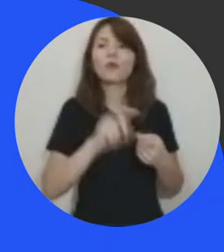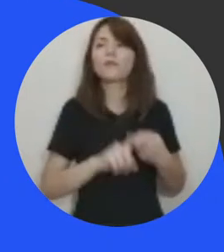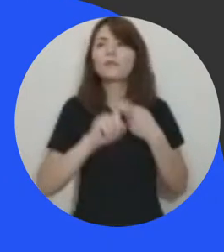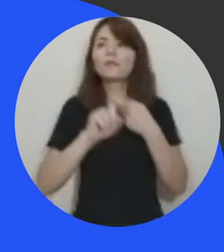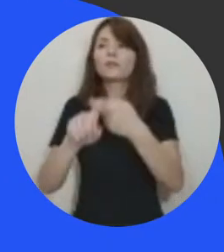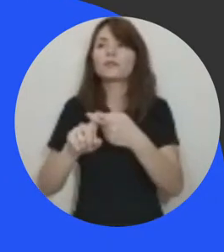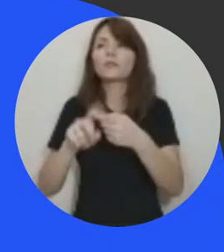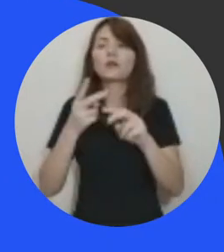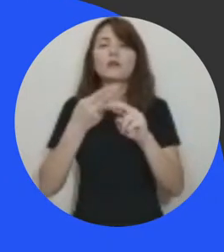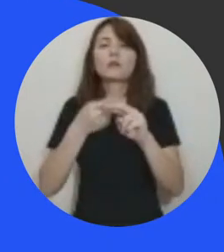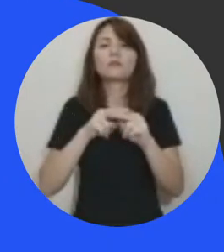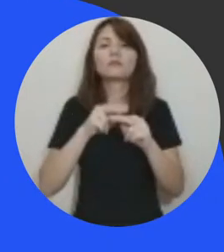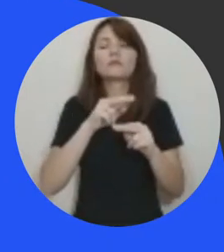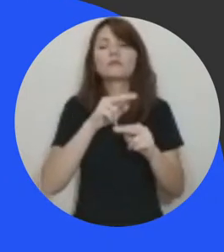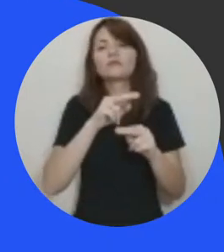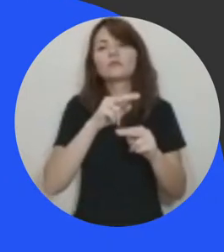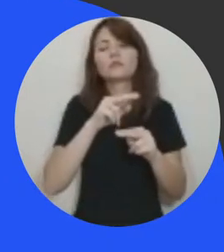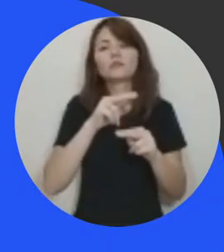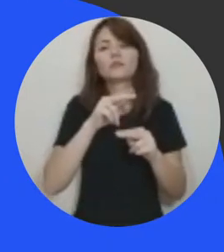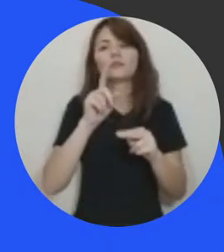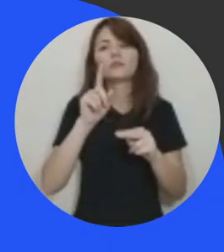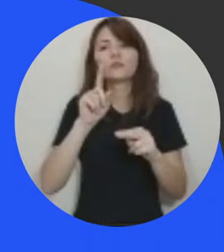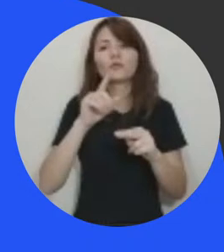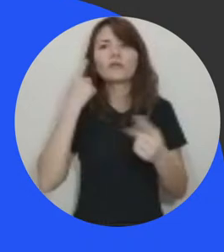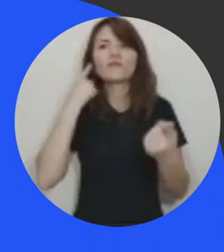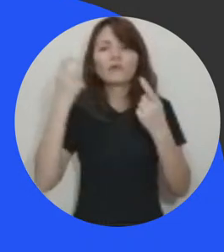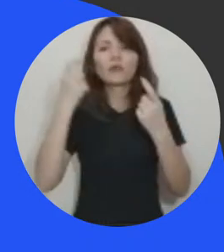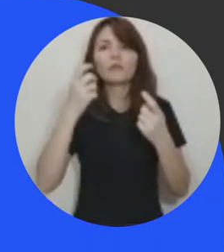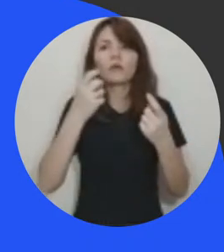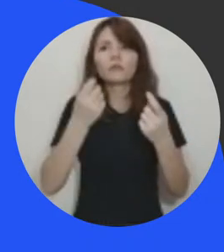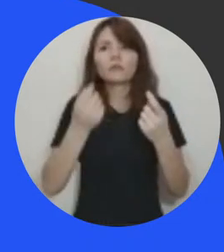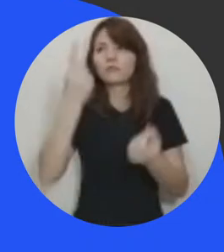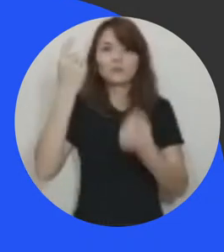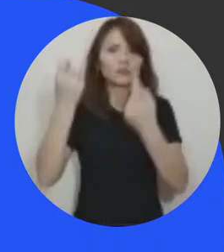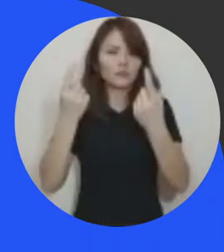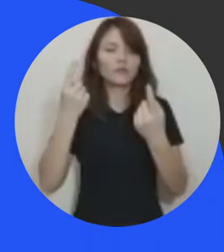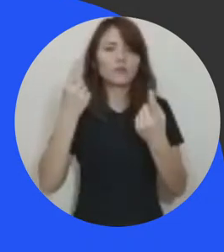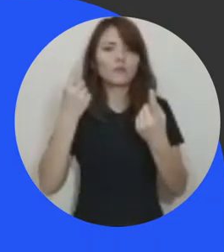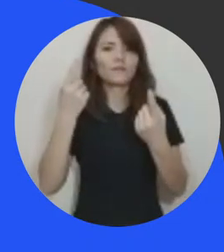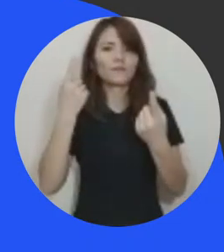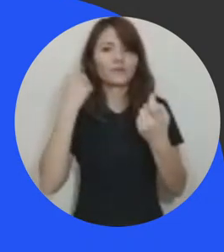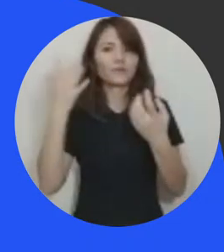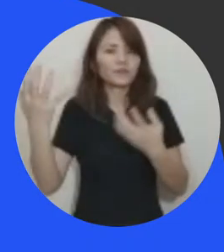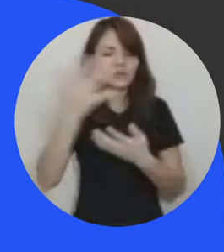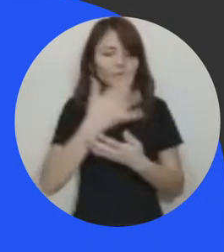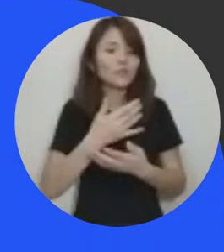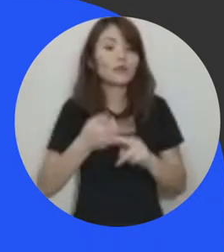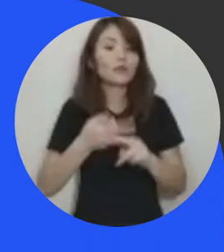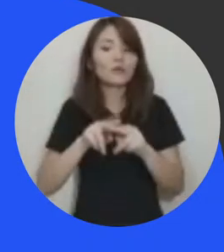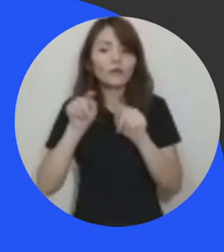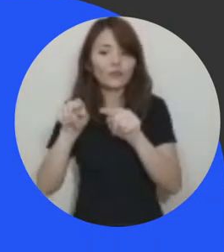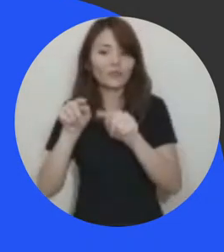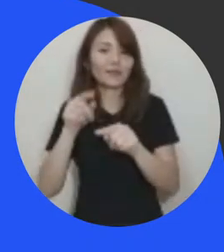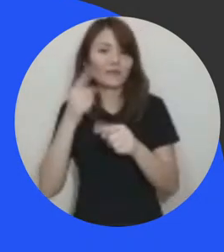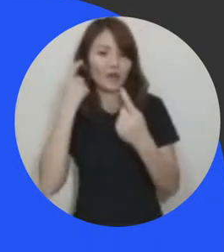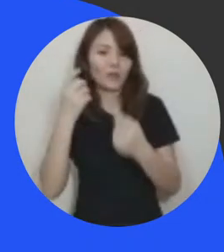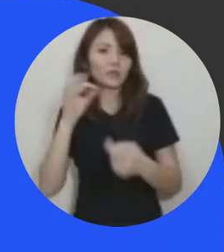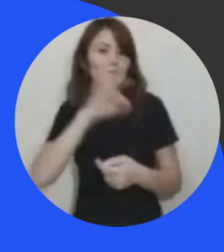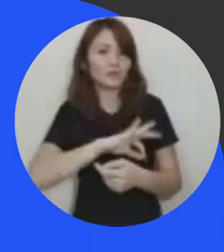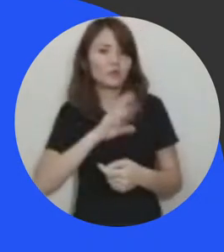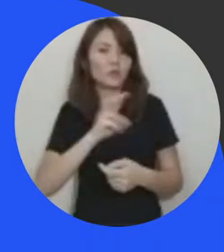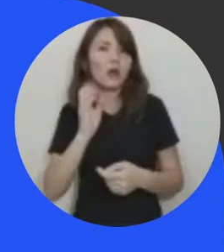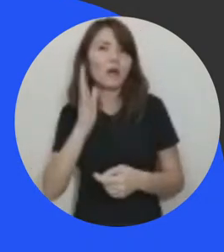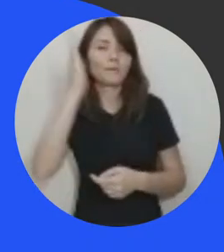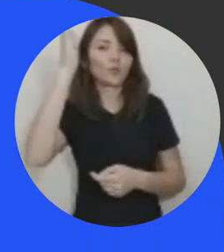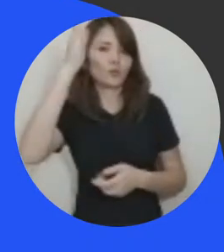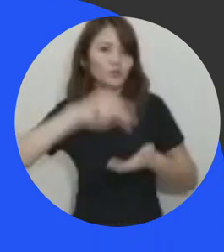lots of information that we can use for our future planning. But then the question comes, well, if you've got